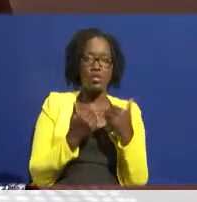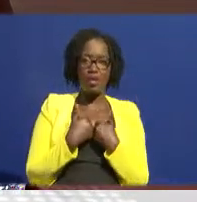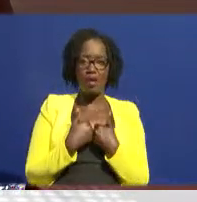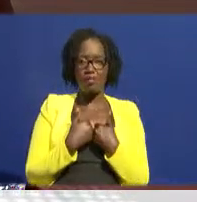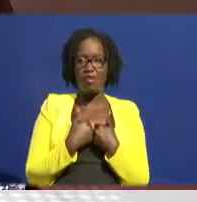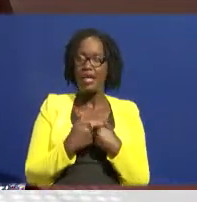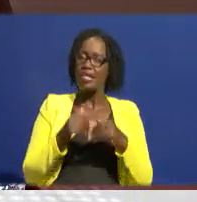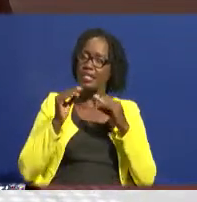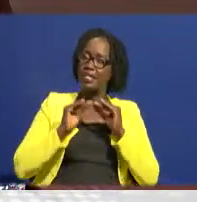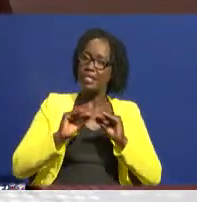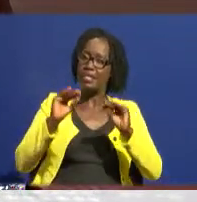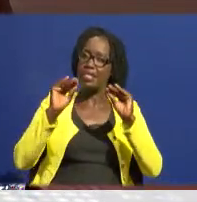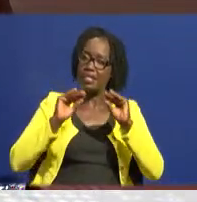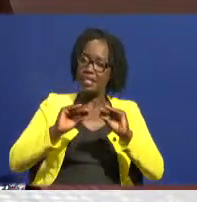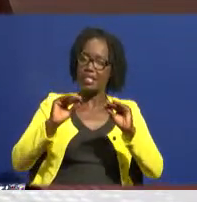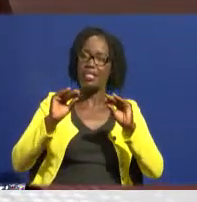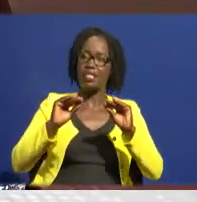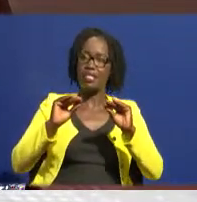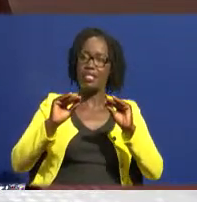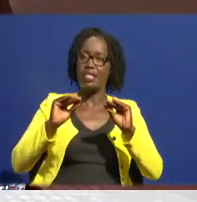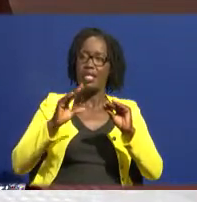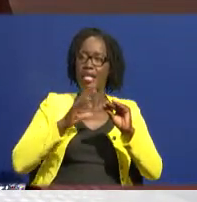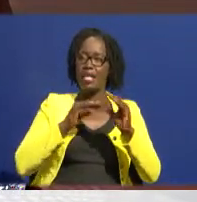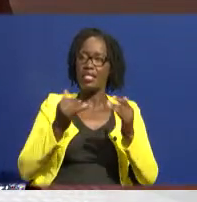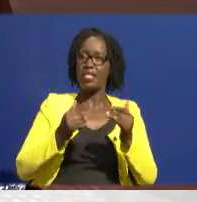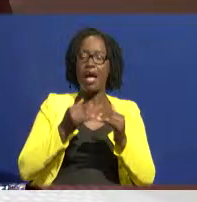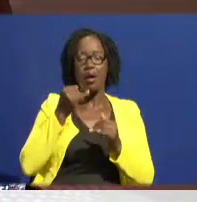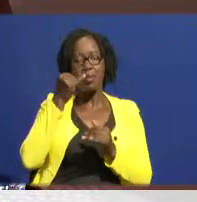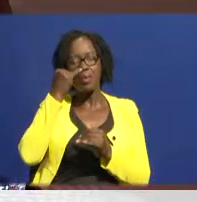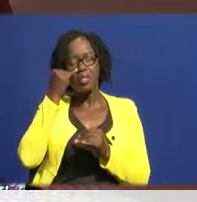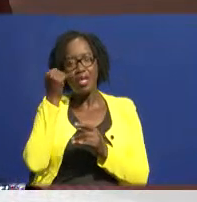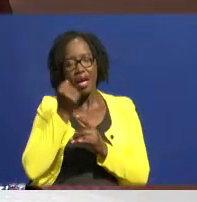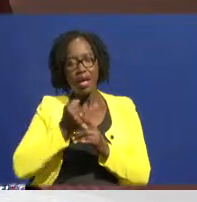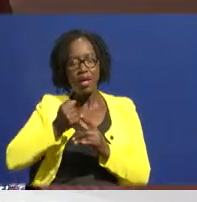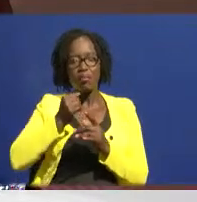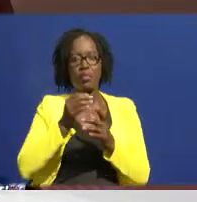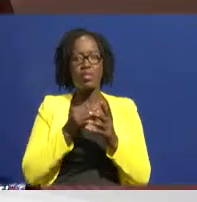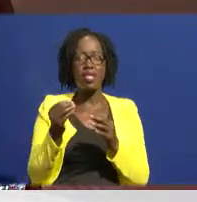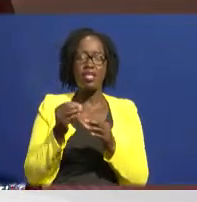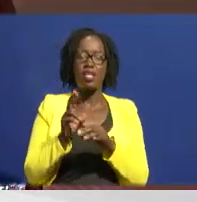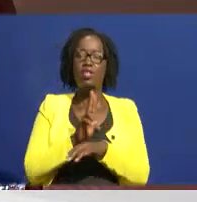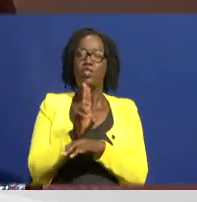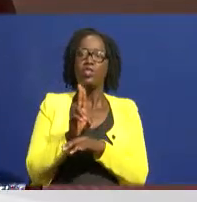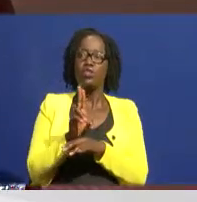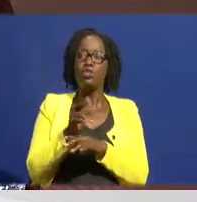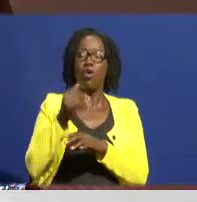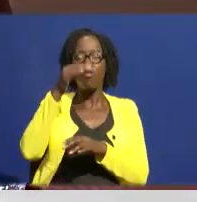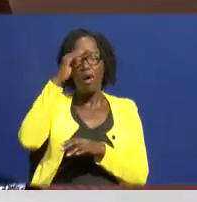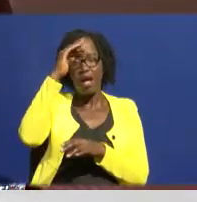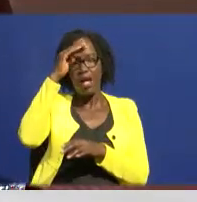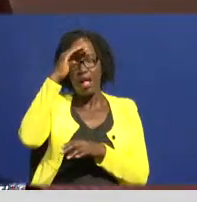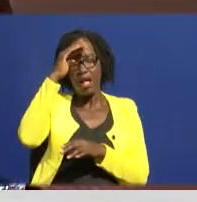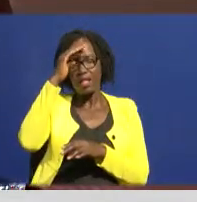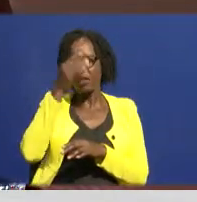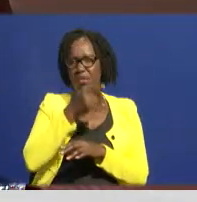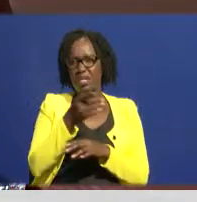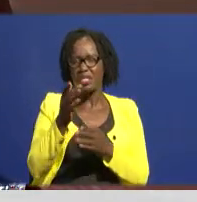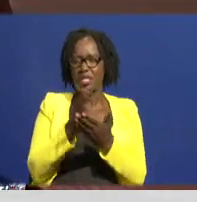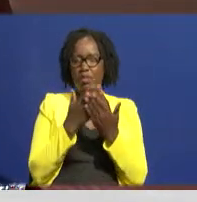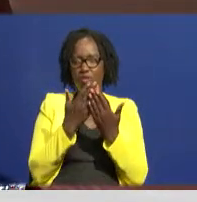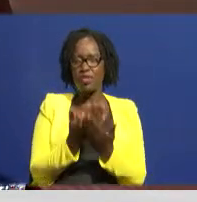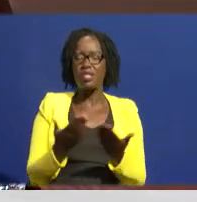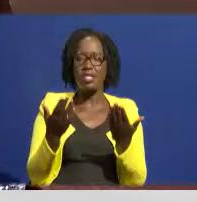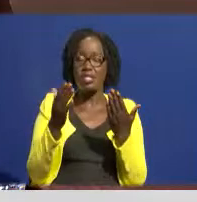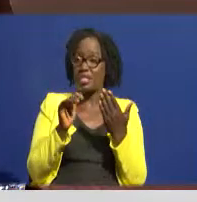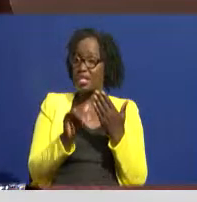mm-hmm. the teachings. And of course now the drugs abuse and the use of alcohol, these are some of the issues